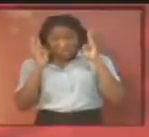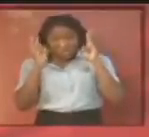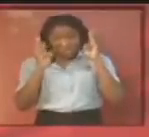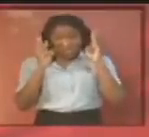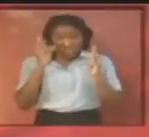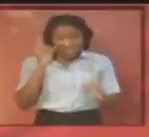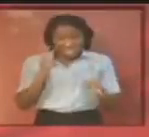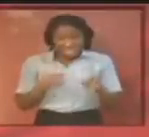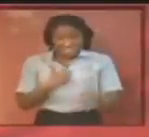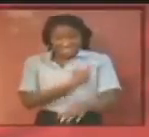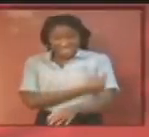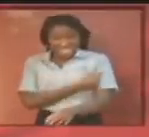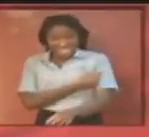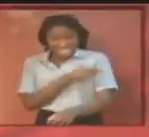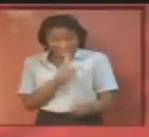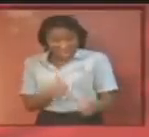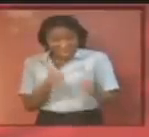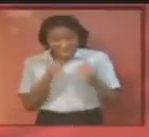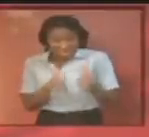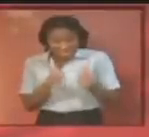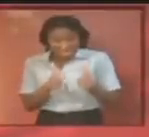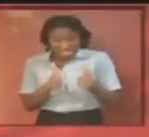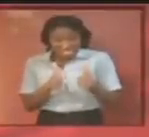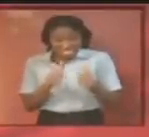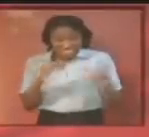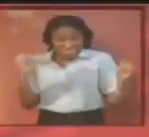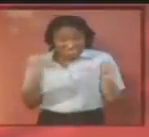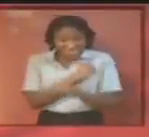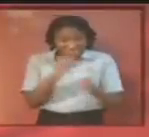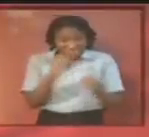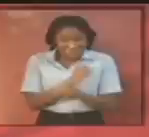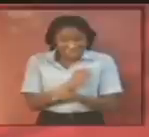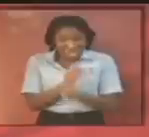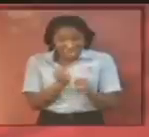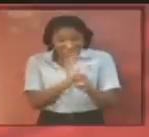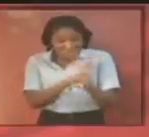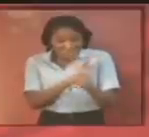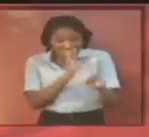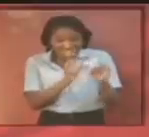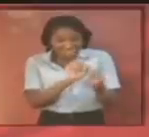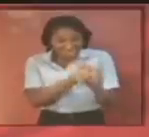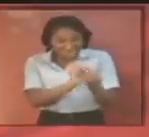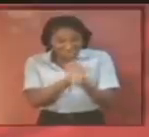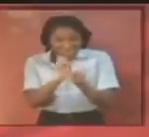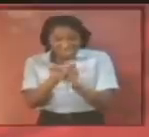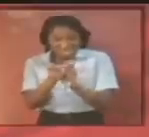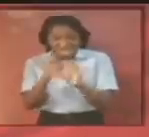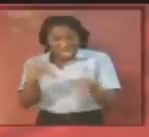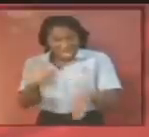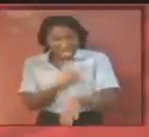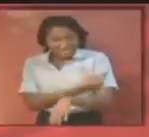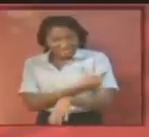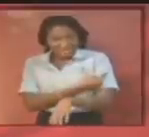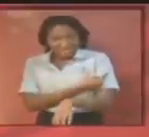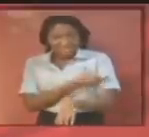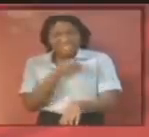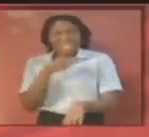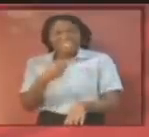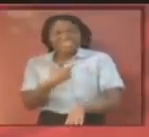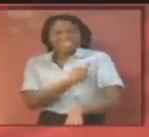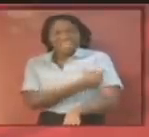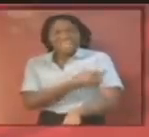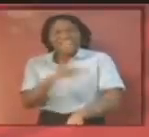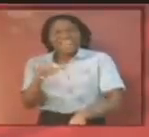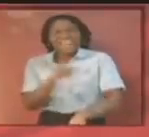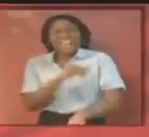us are good enough to tackle variants, it may be helpful to think of the vaccine as an excellent trainer who trains your immune